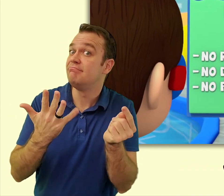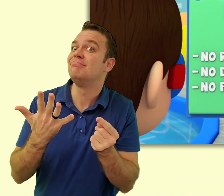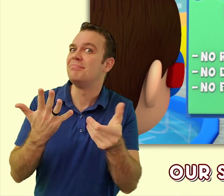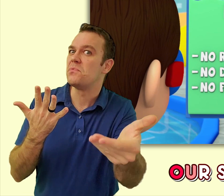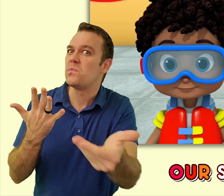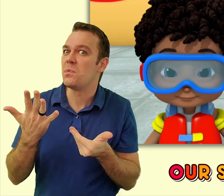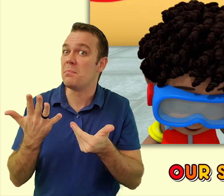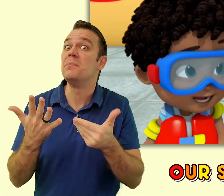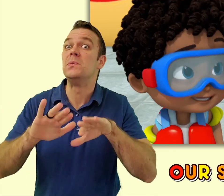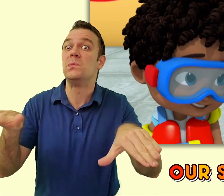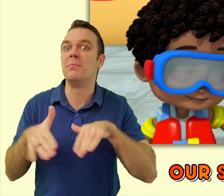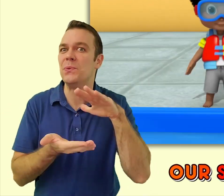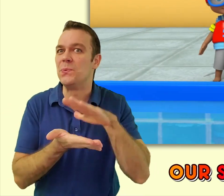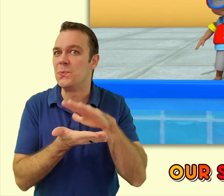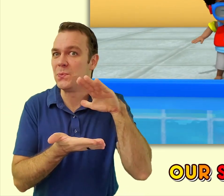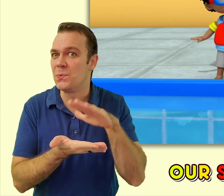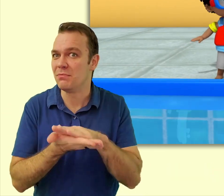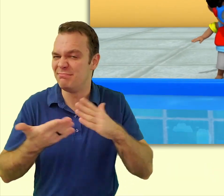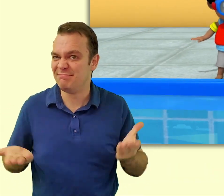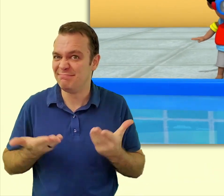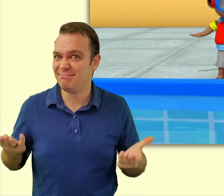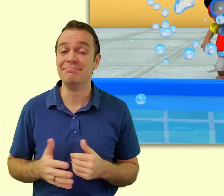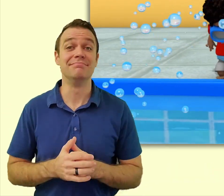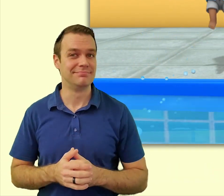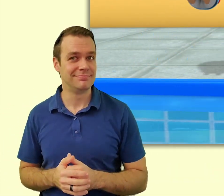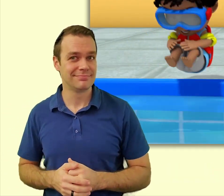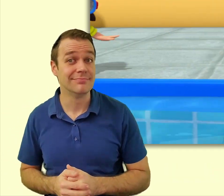Welcome to our swimming school.